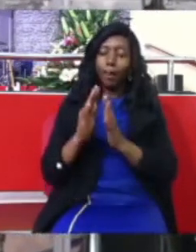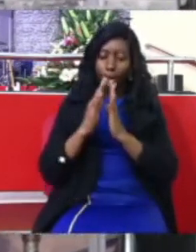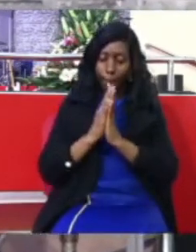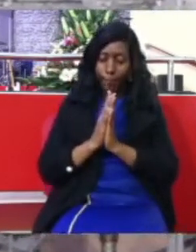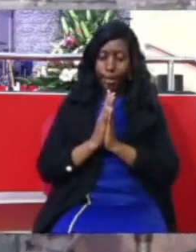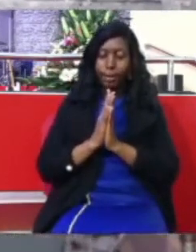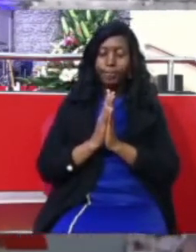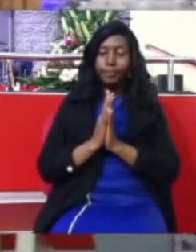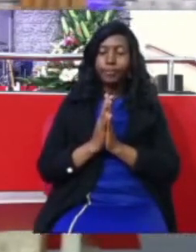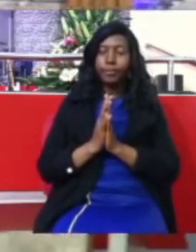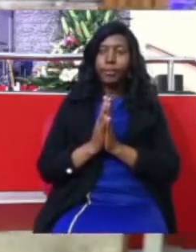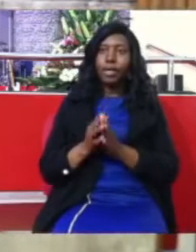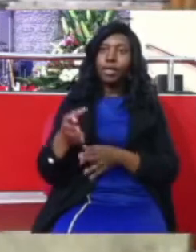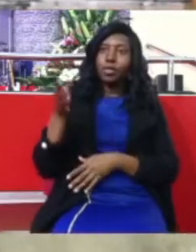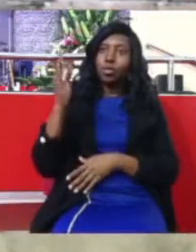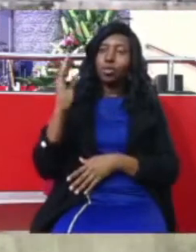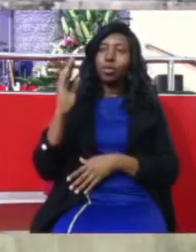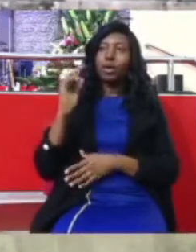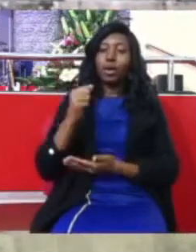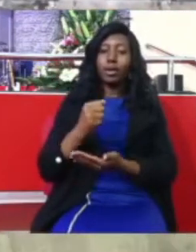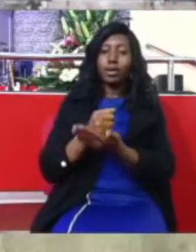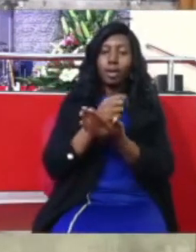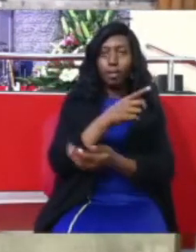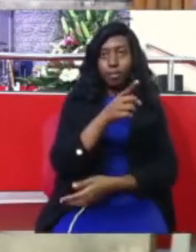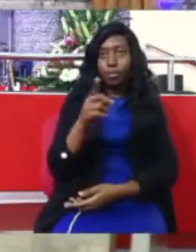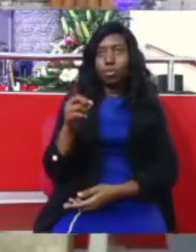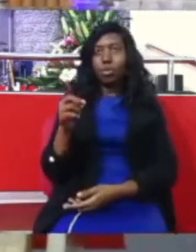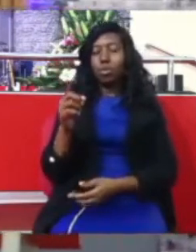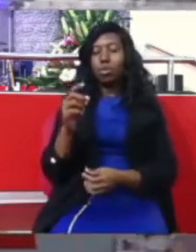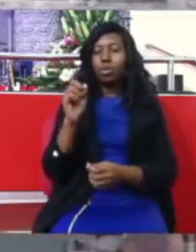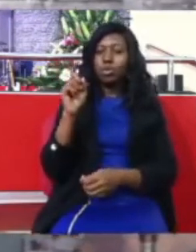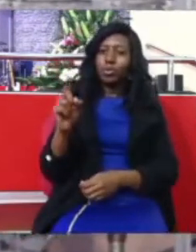I cannot do anything without informing Millicent, my friend.